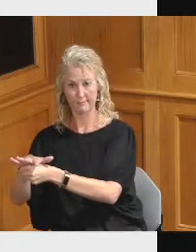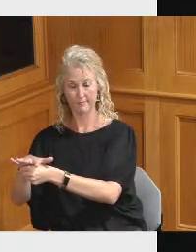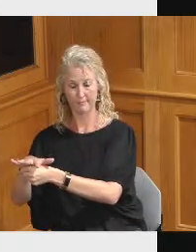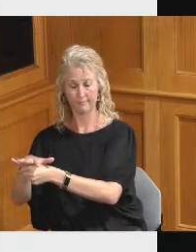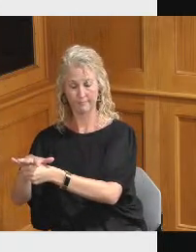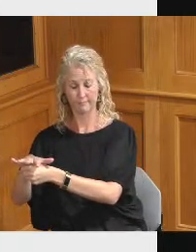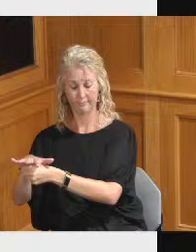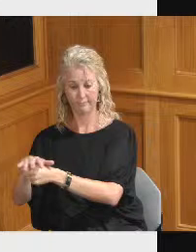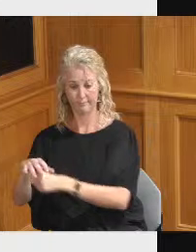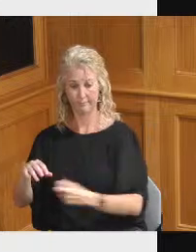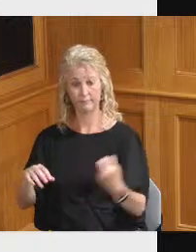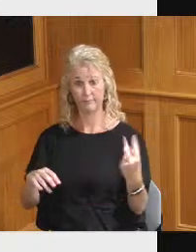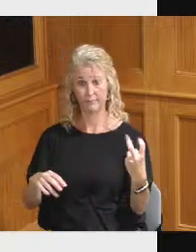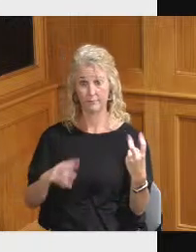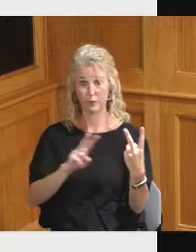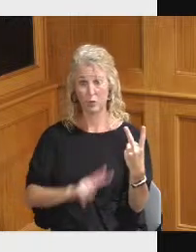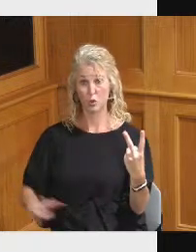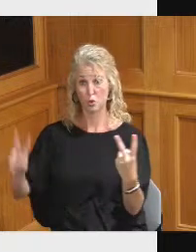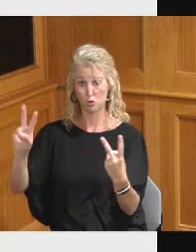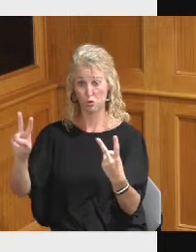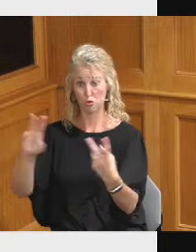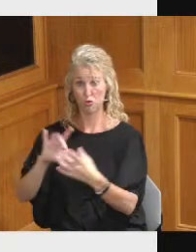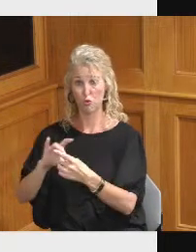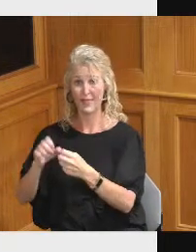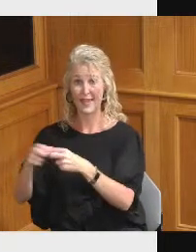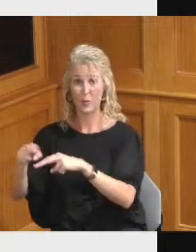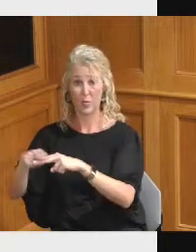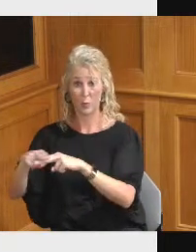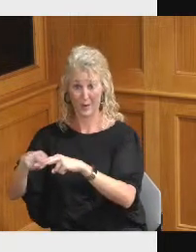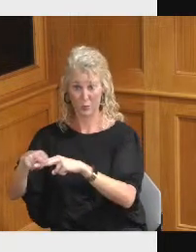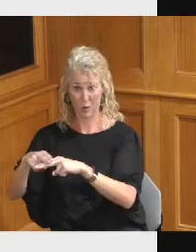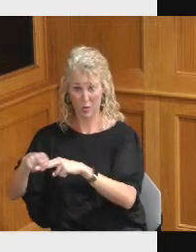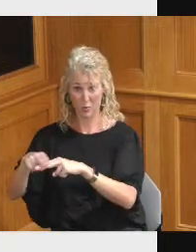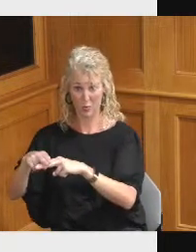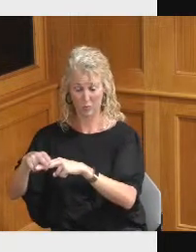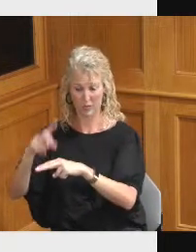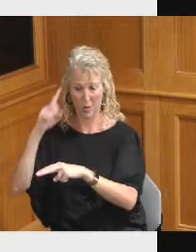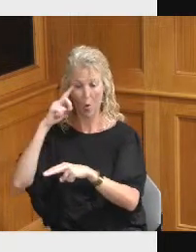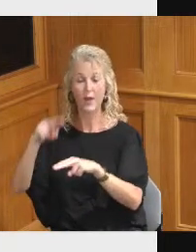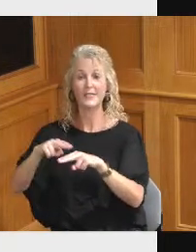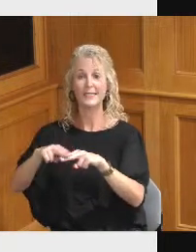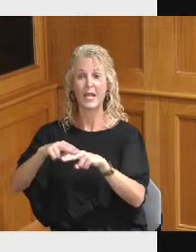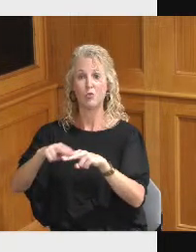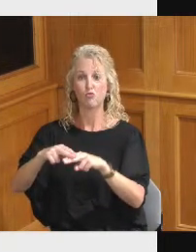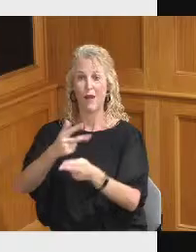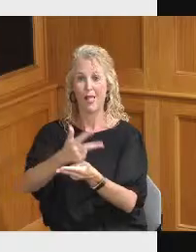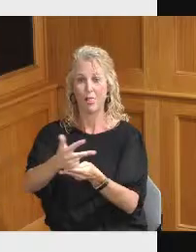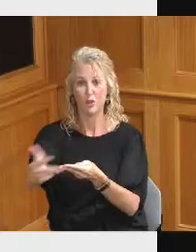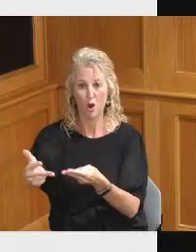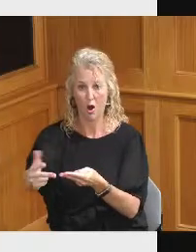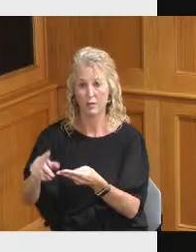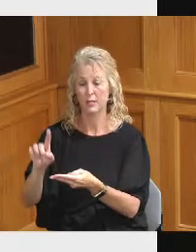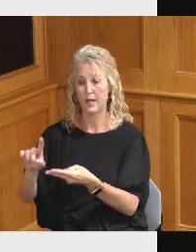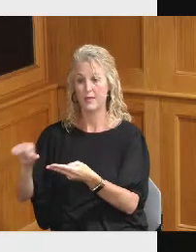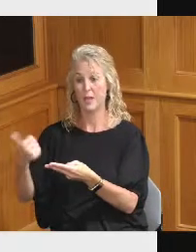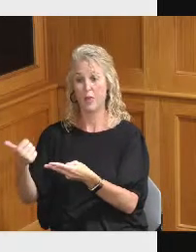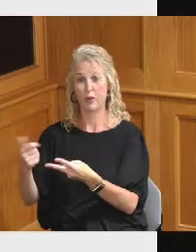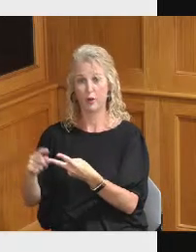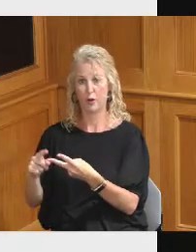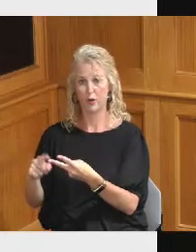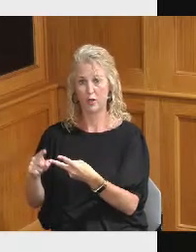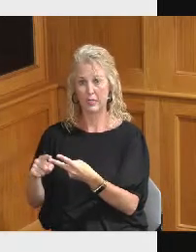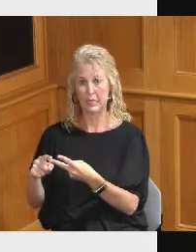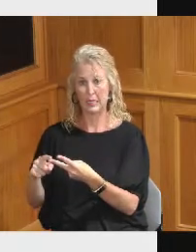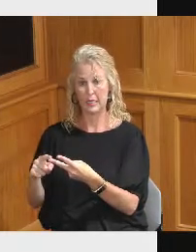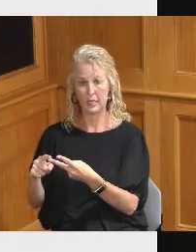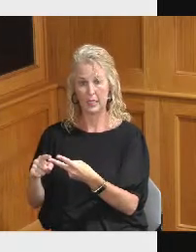2 of them are rail-related assets. One's a rail yard, the other one is an intermodal